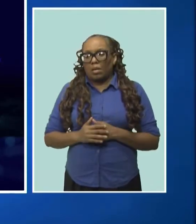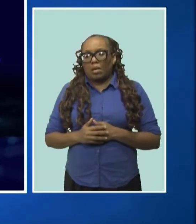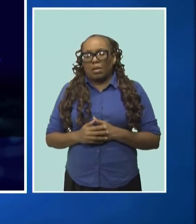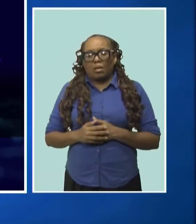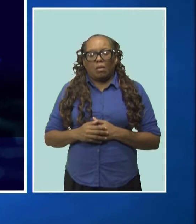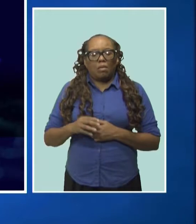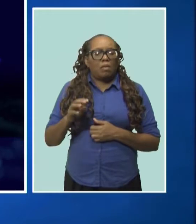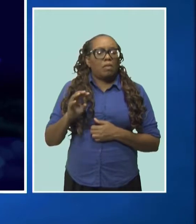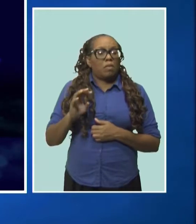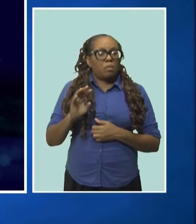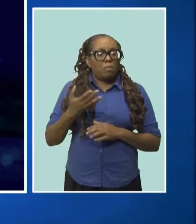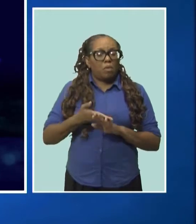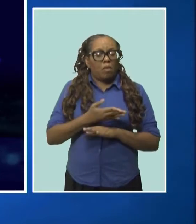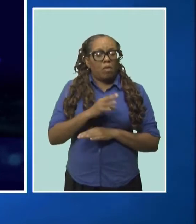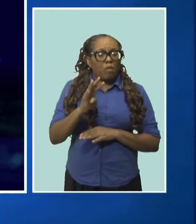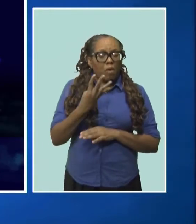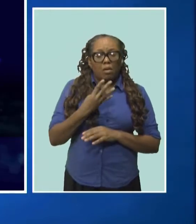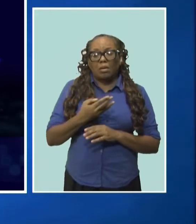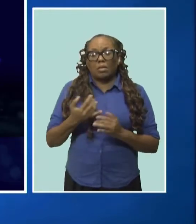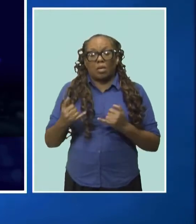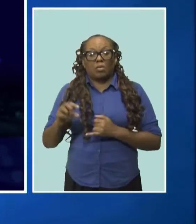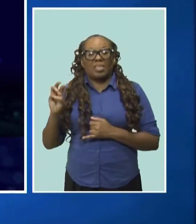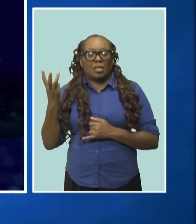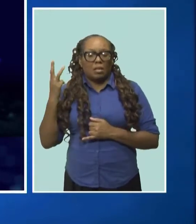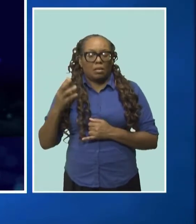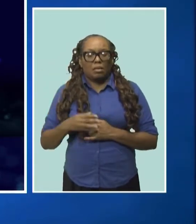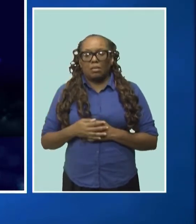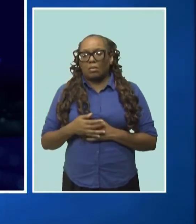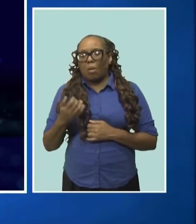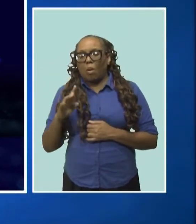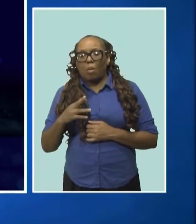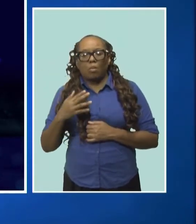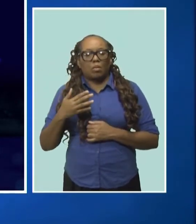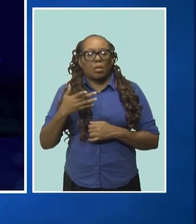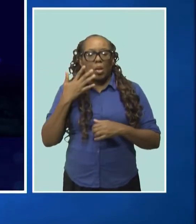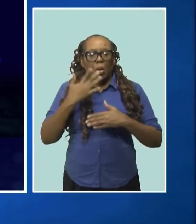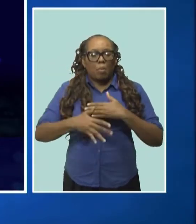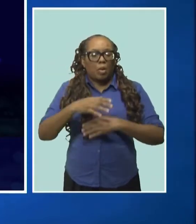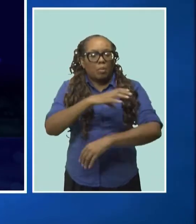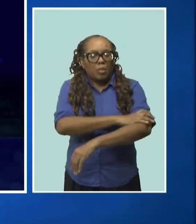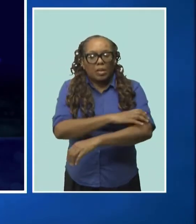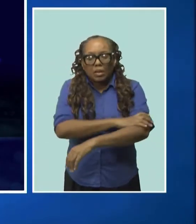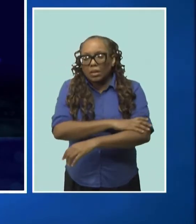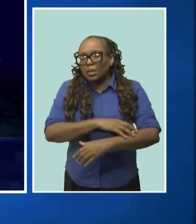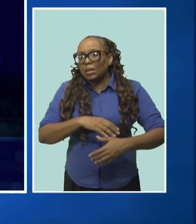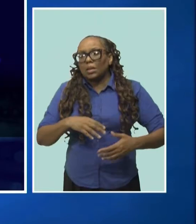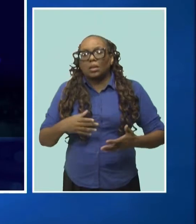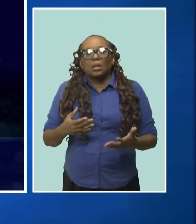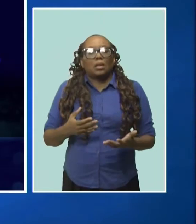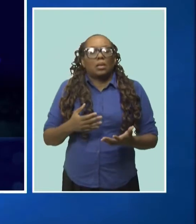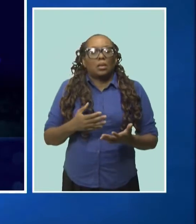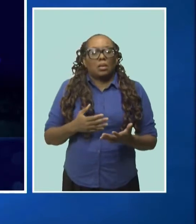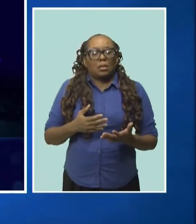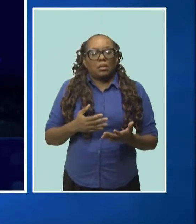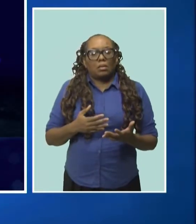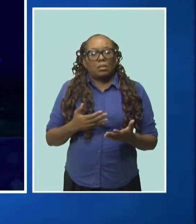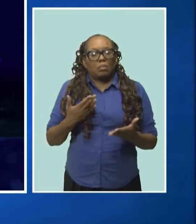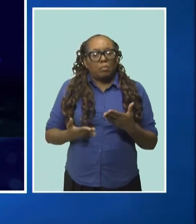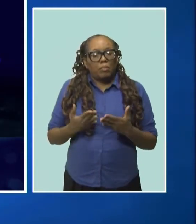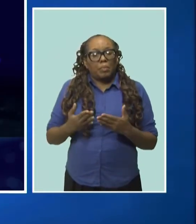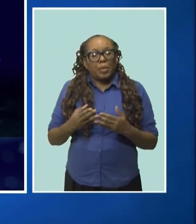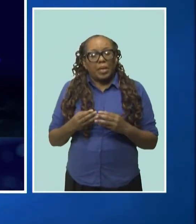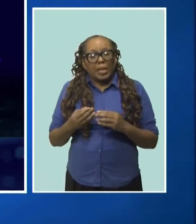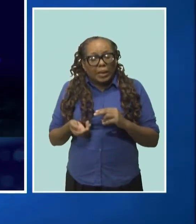pressure. Changes will be very, very, very minimal, as the government is still paying for the full cost of the medication.